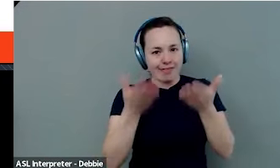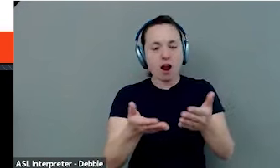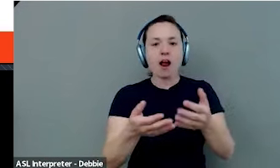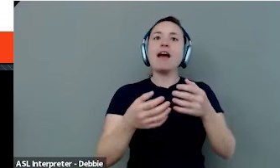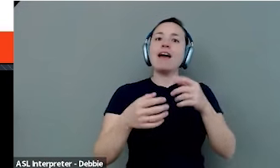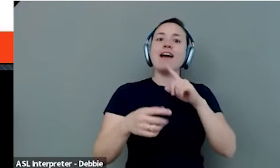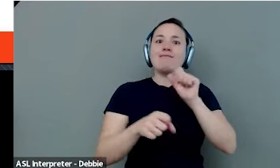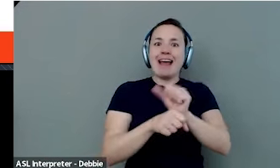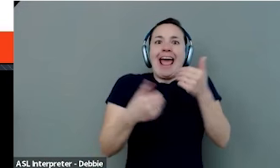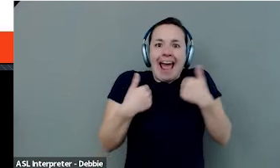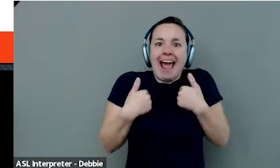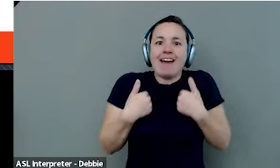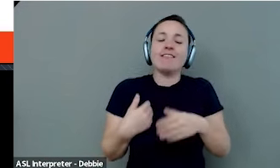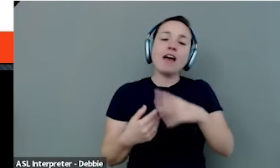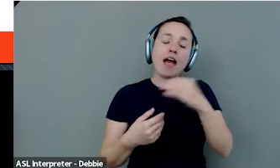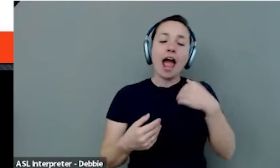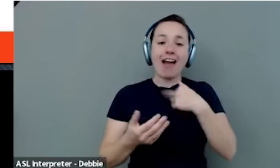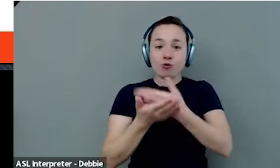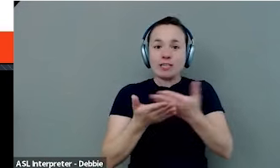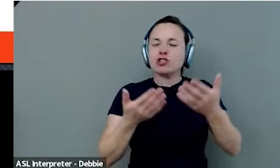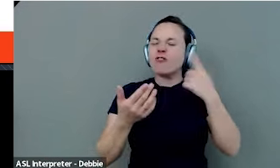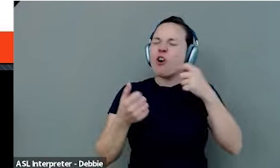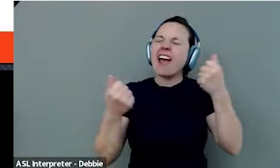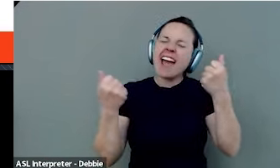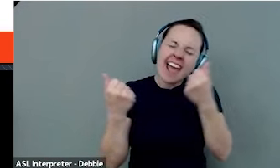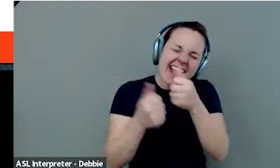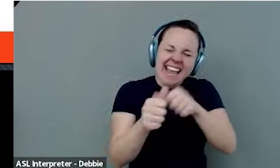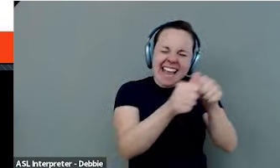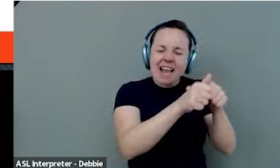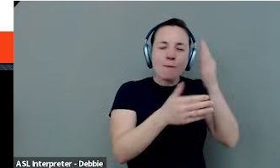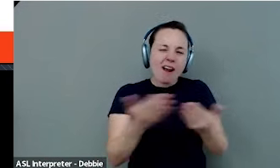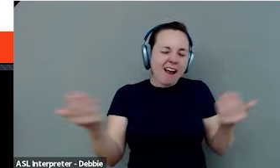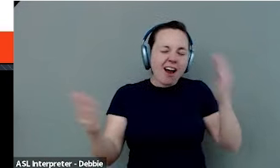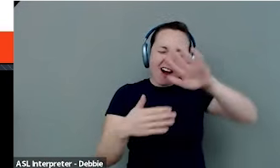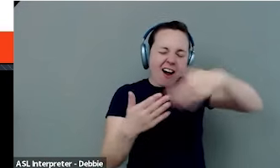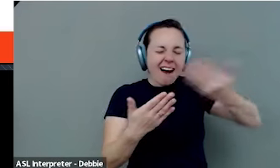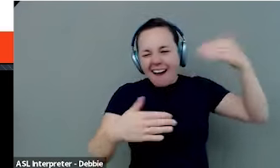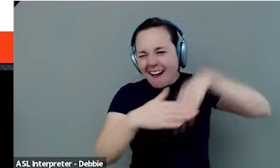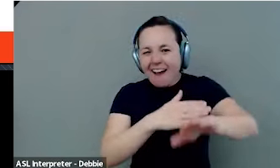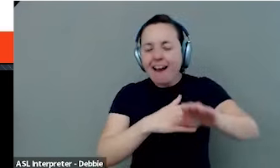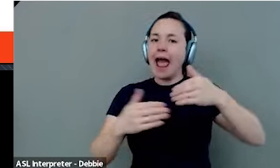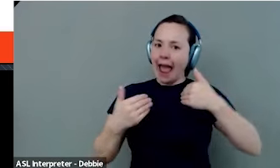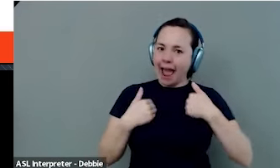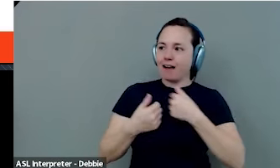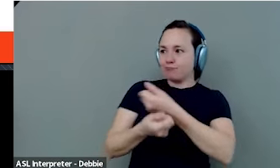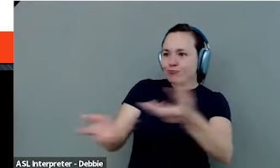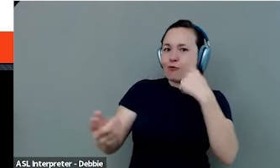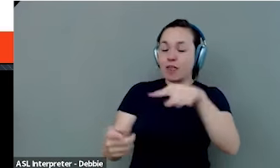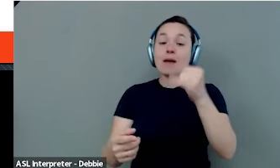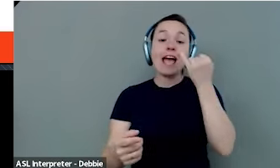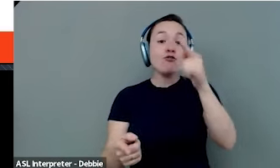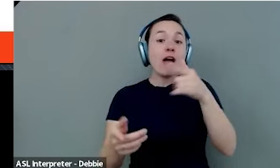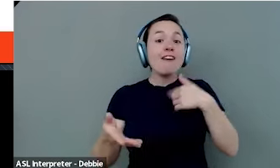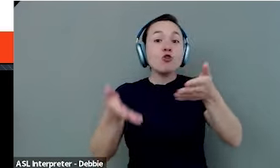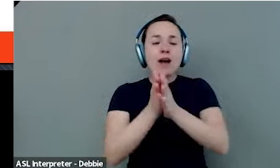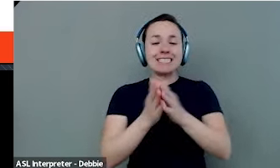enough resources to support everybody who is there, no matter the amount of people that show up. So if you have a request outside of